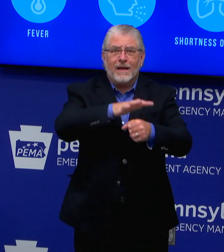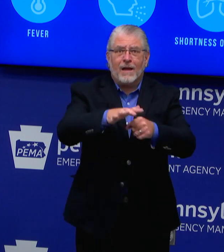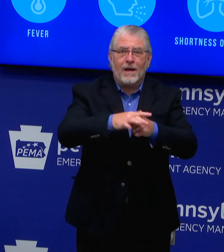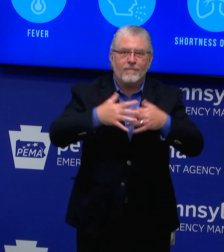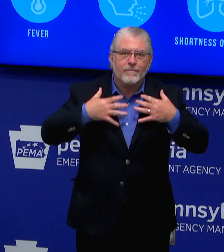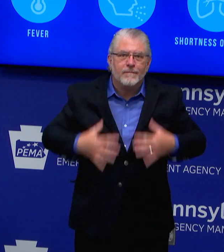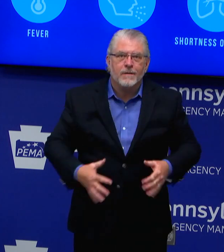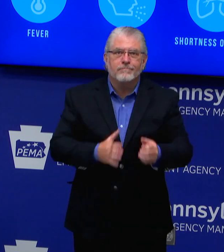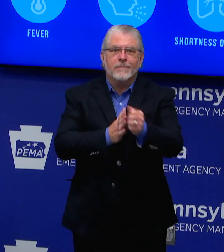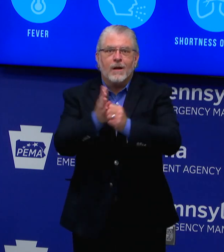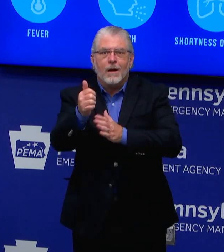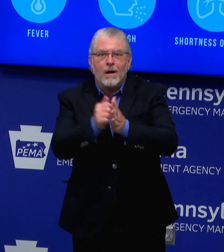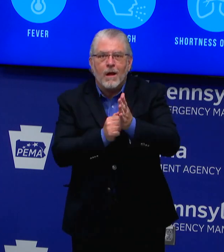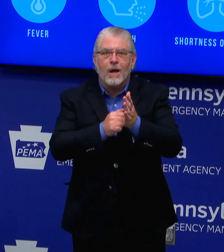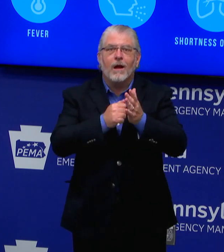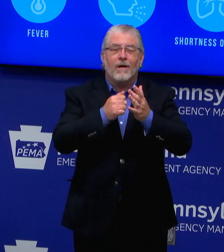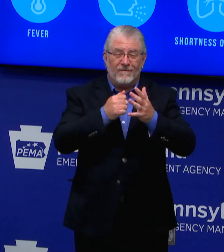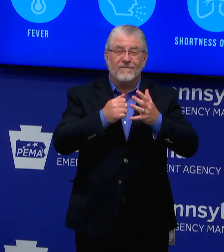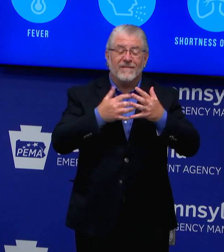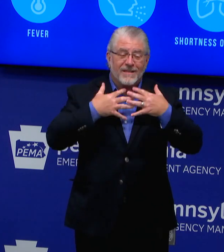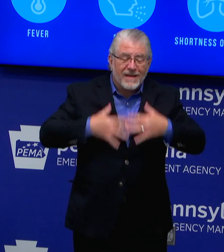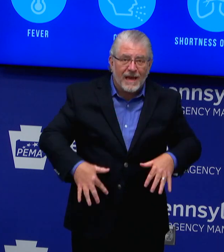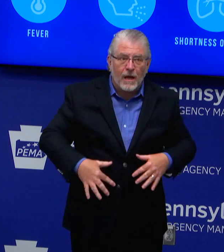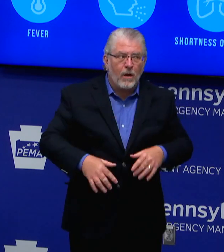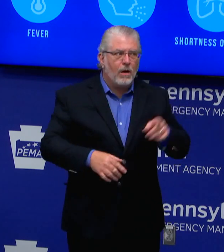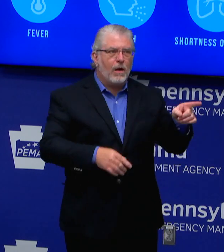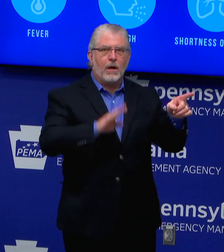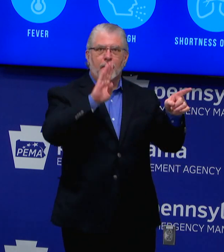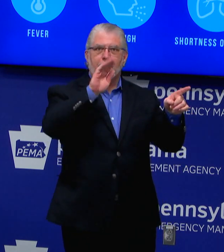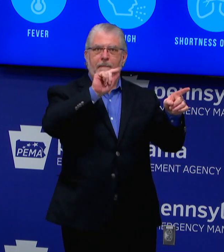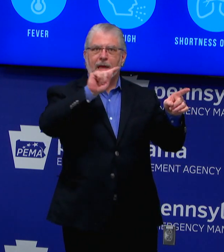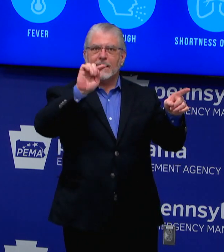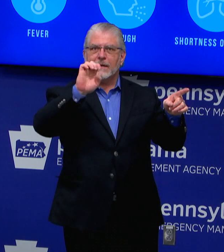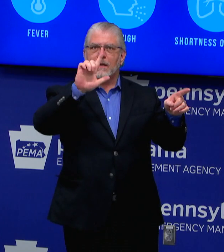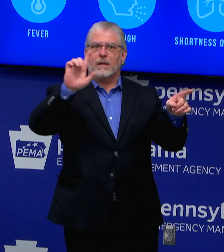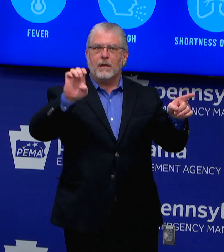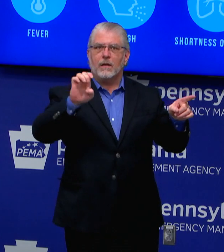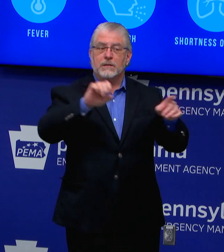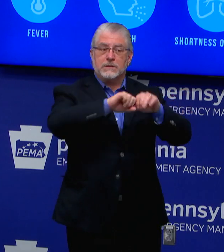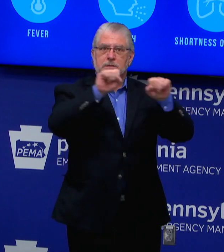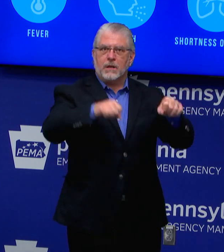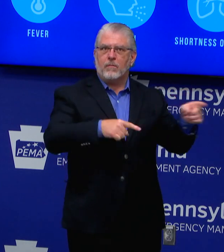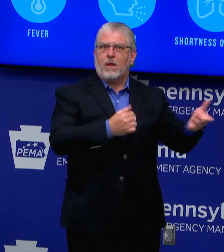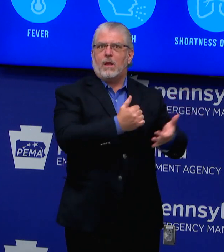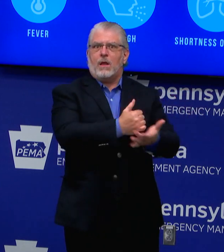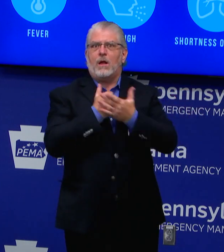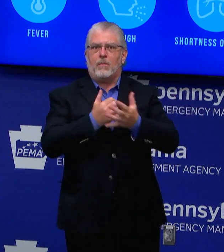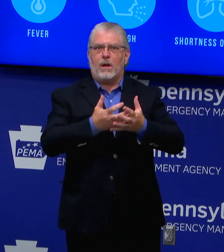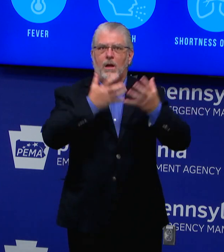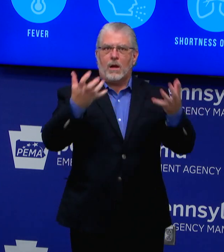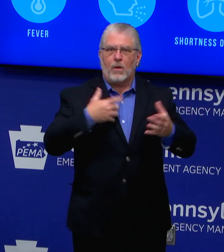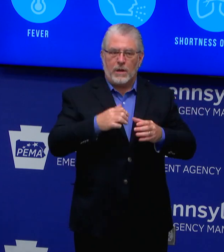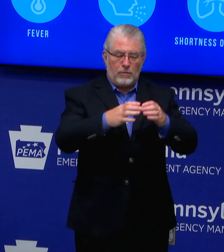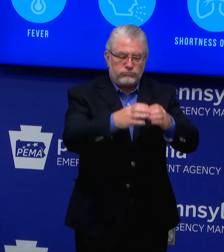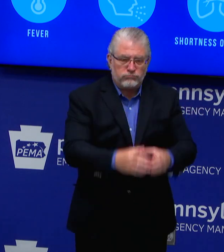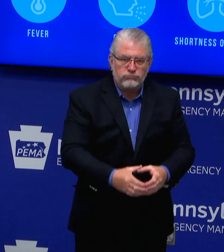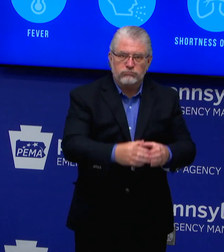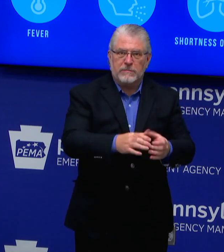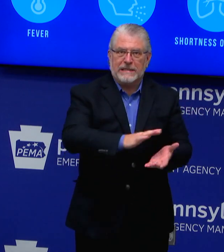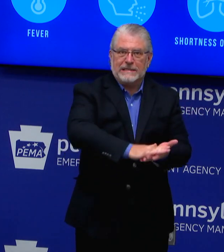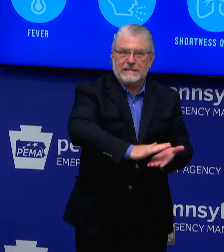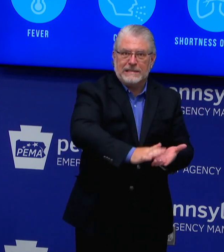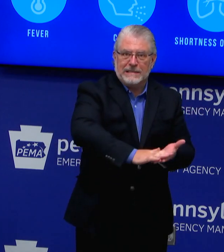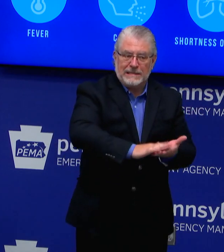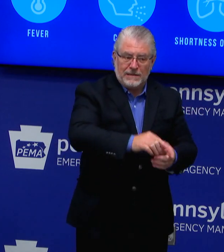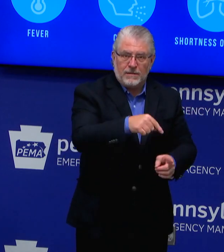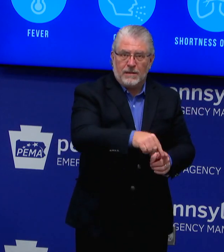Battelle system, PEMA worked with the Federal Emergency Management Agency to bring a Battelle system to Pennsylvania. The